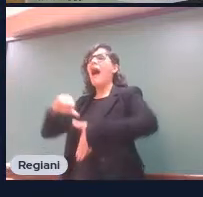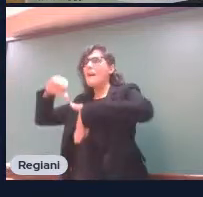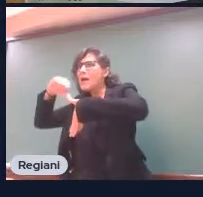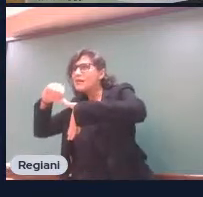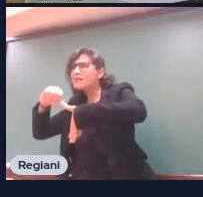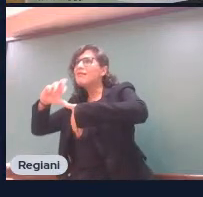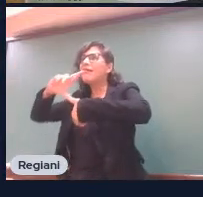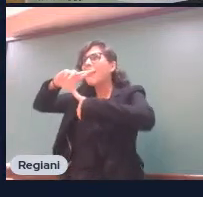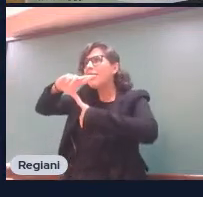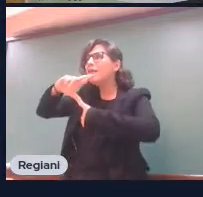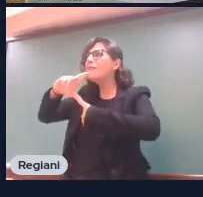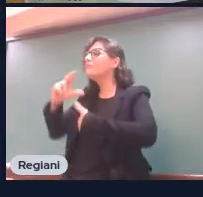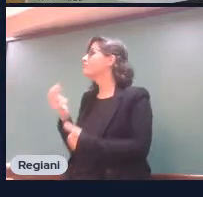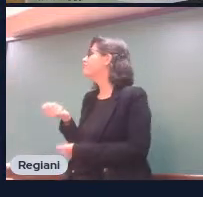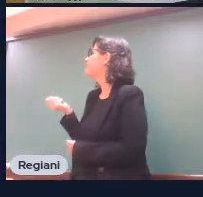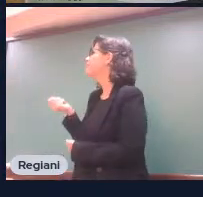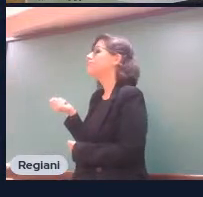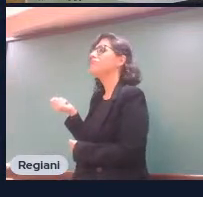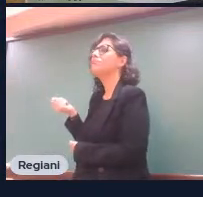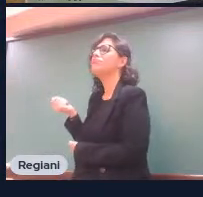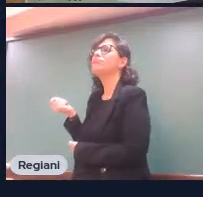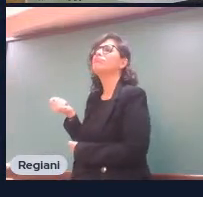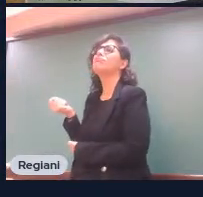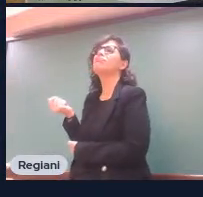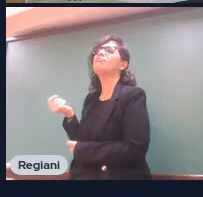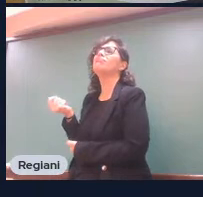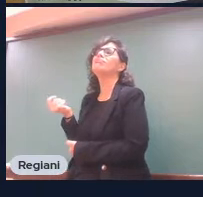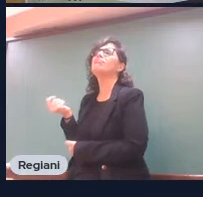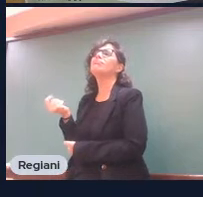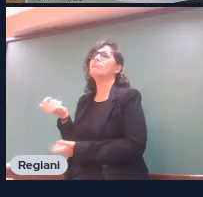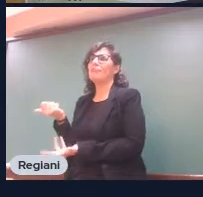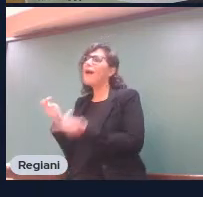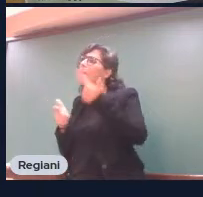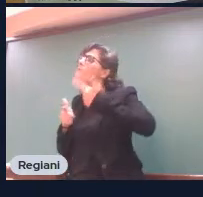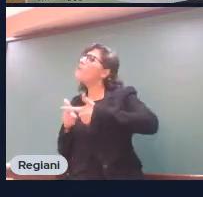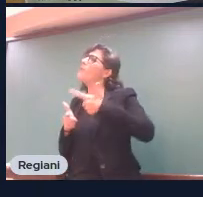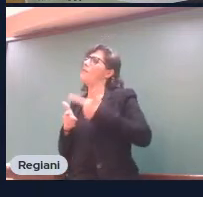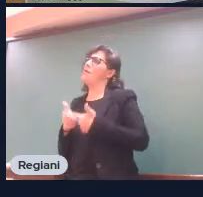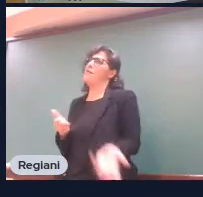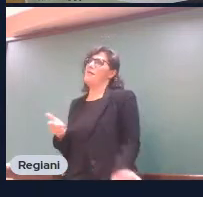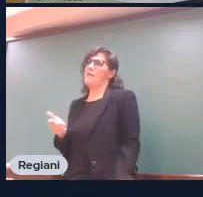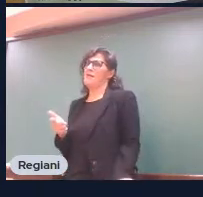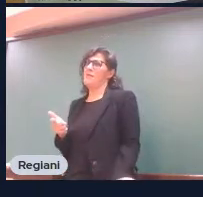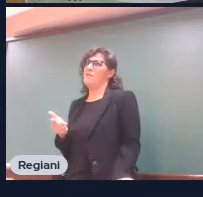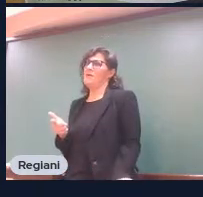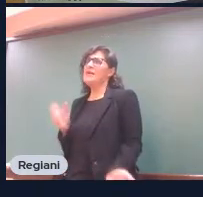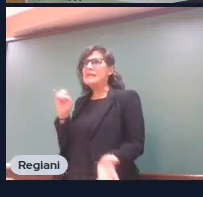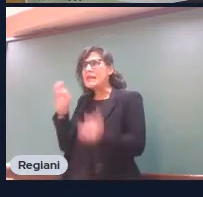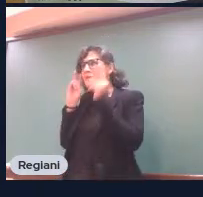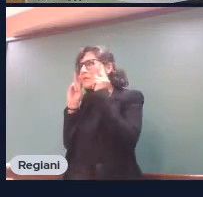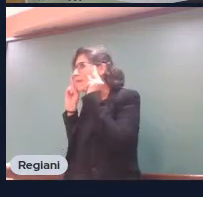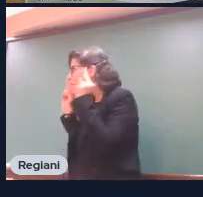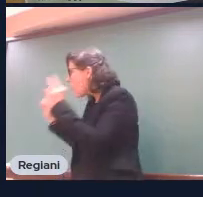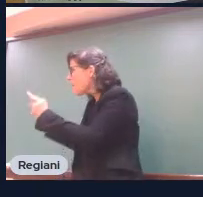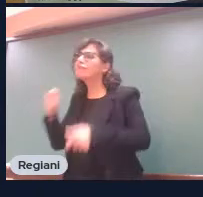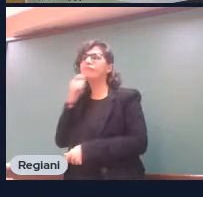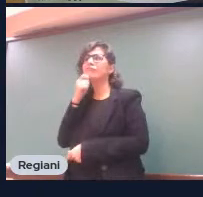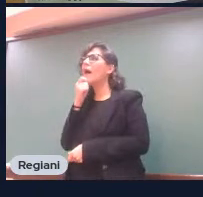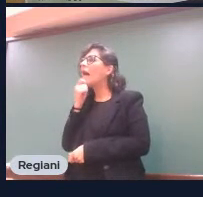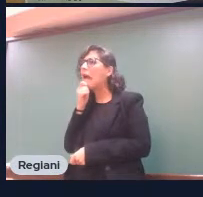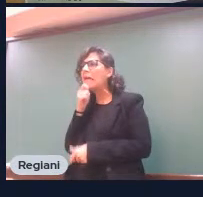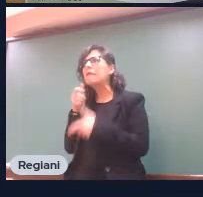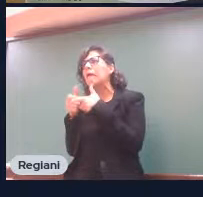negligible. Is this a problem? Yes, if you see this through time, it never really